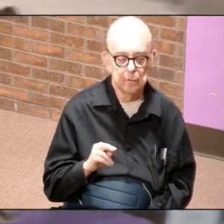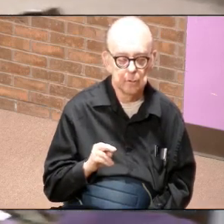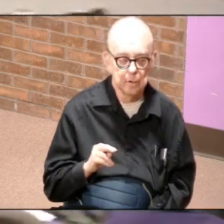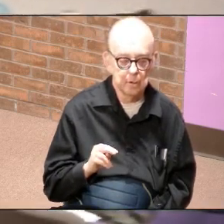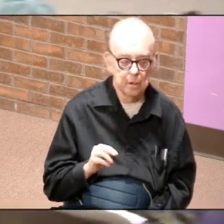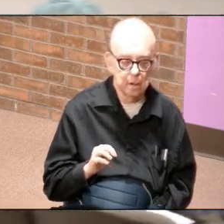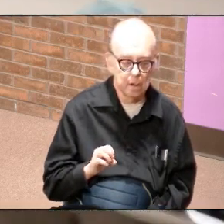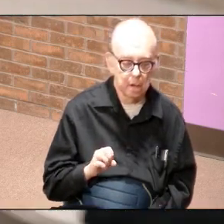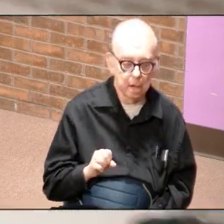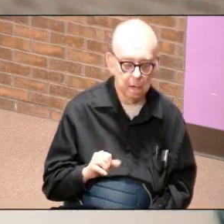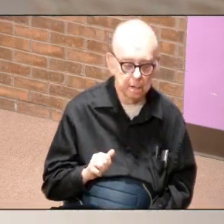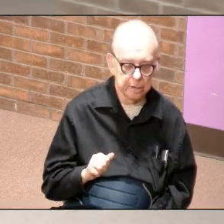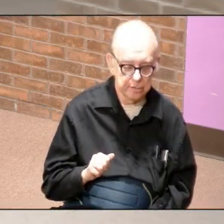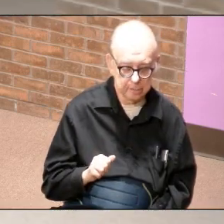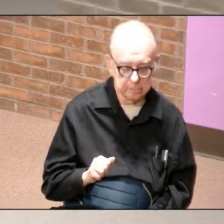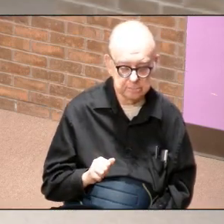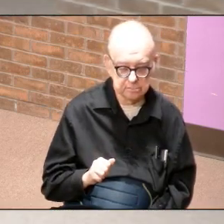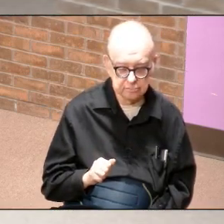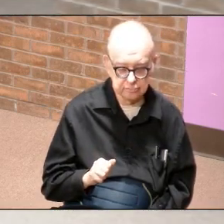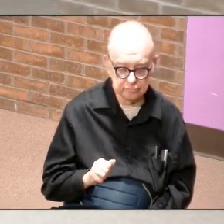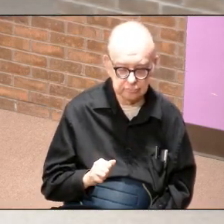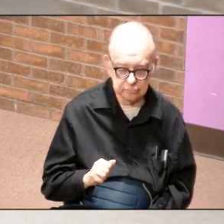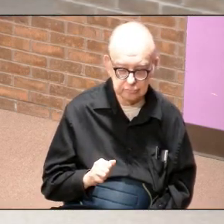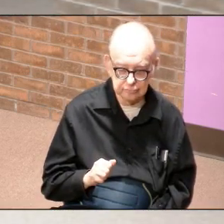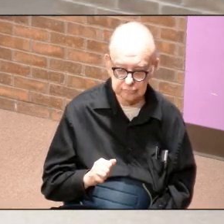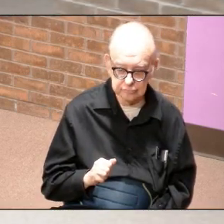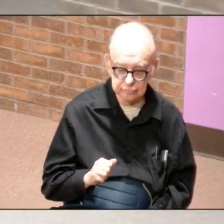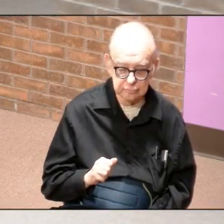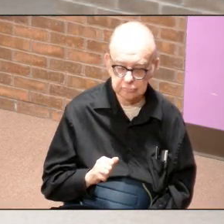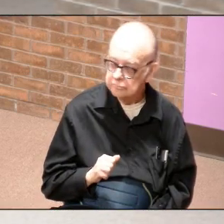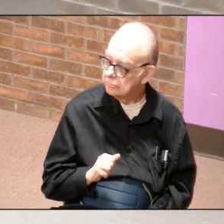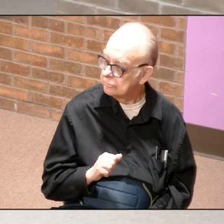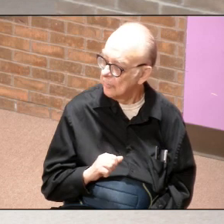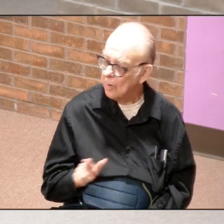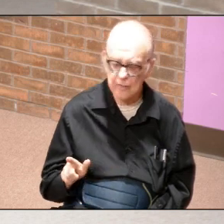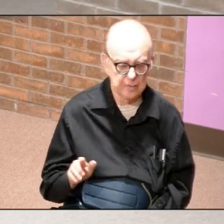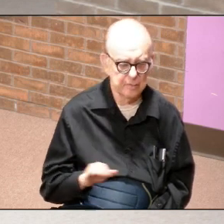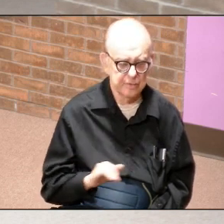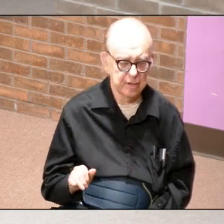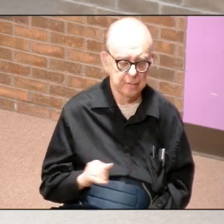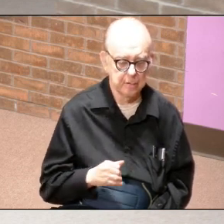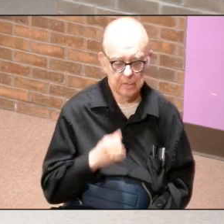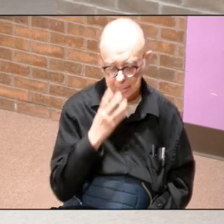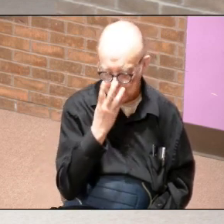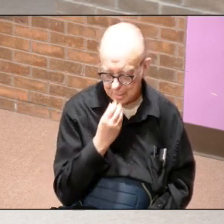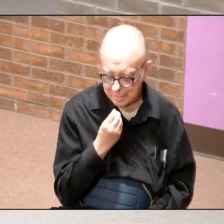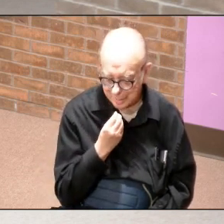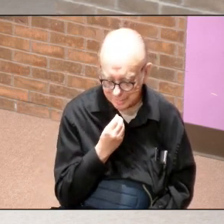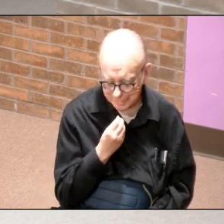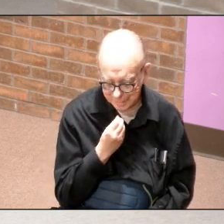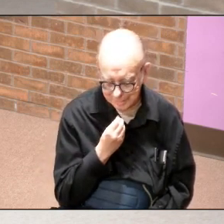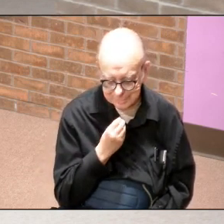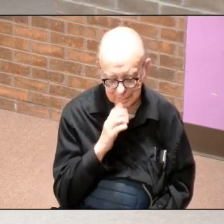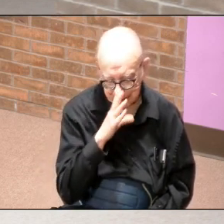Micronesia Pompeii? Okay. So you're all from the same place, right? Okay, I'll pray for you.